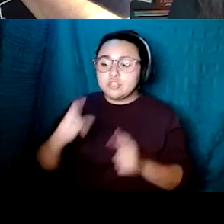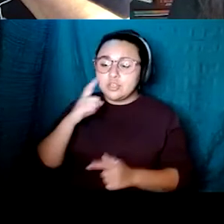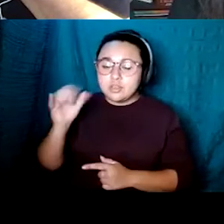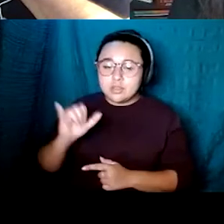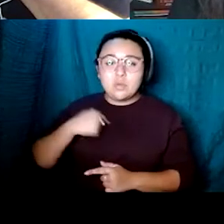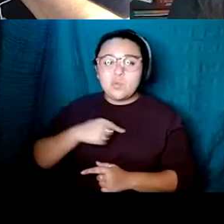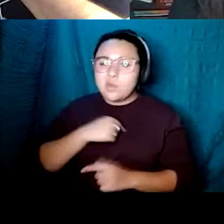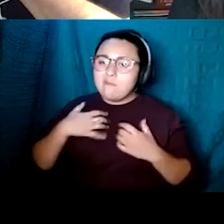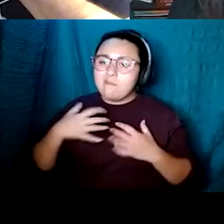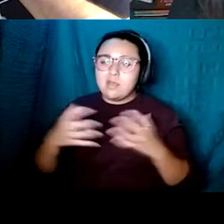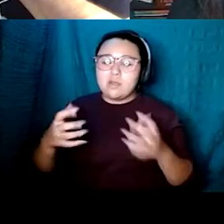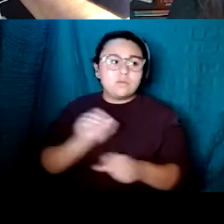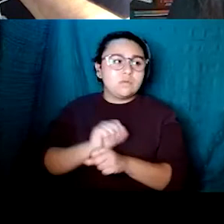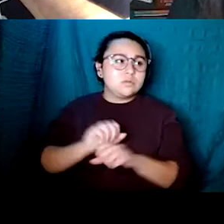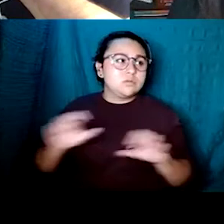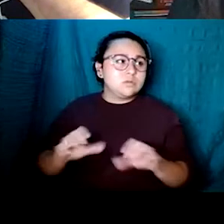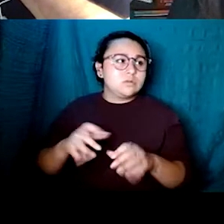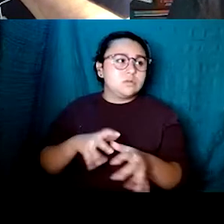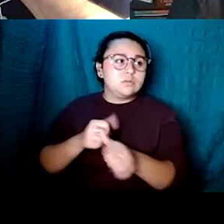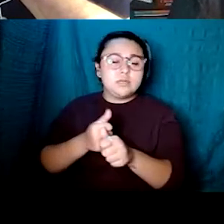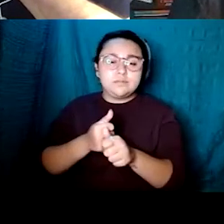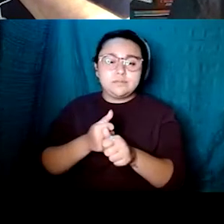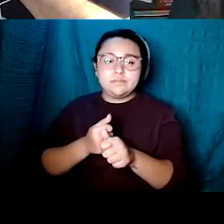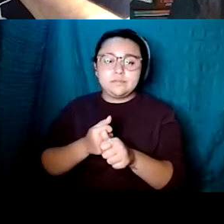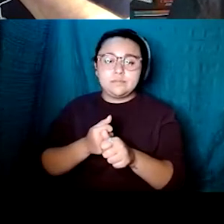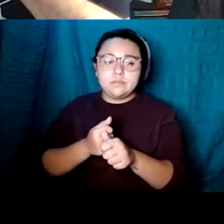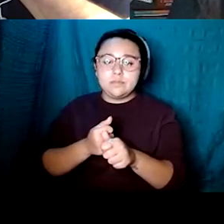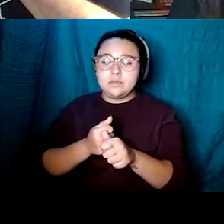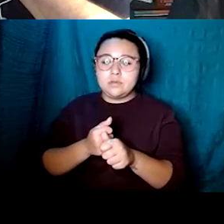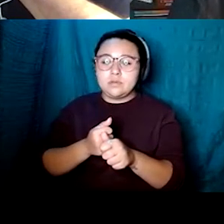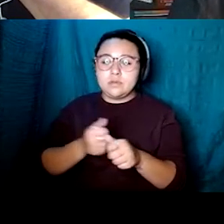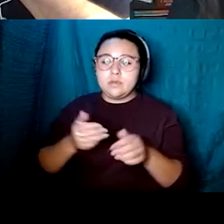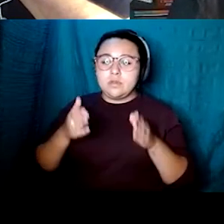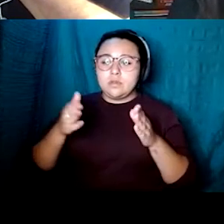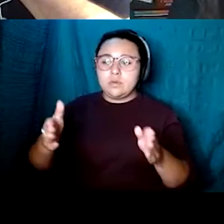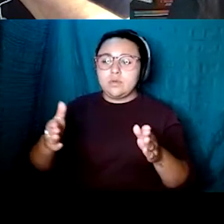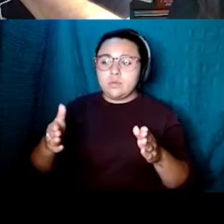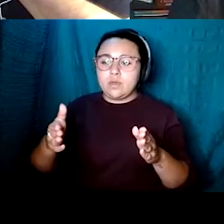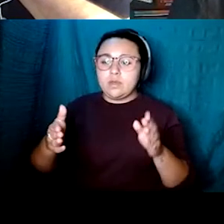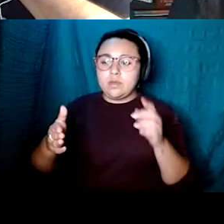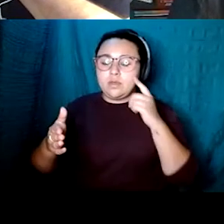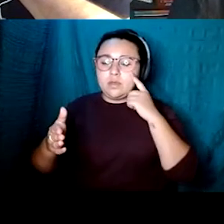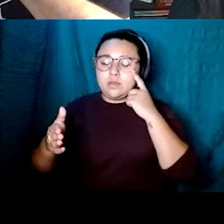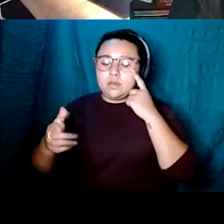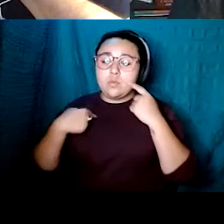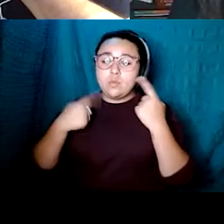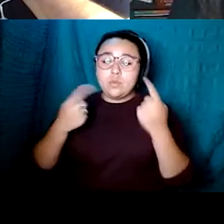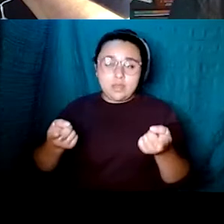have a lot of work to do to make up for the way that that wasn't always done in NAAFA's history. But there have been